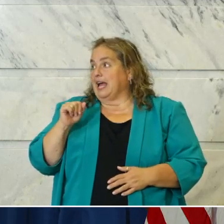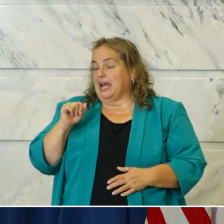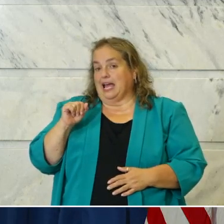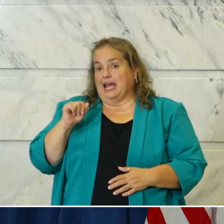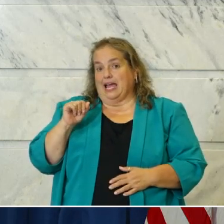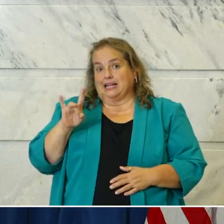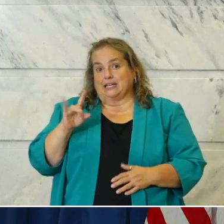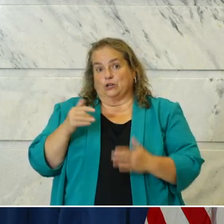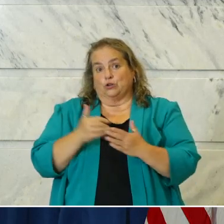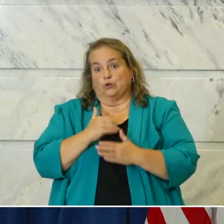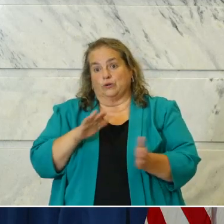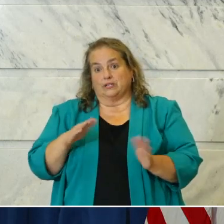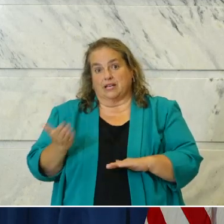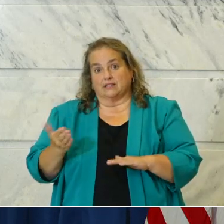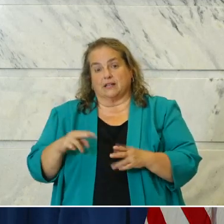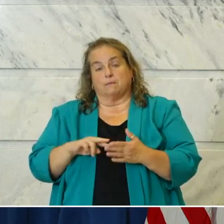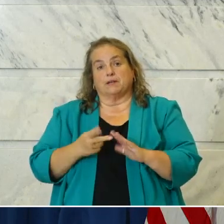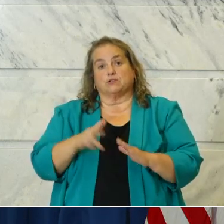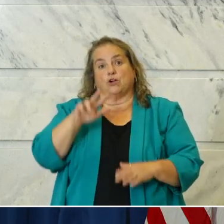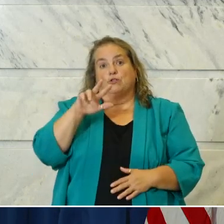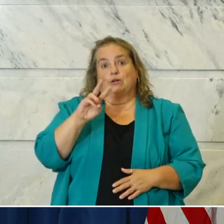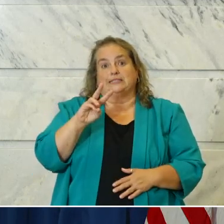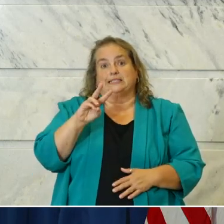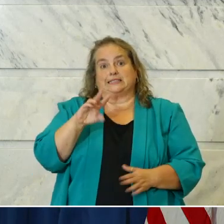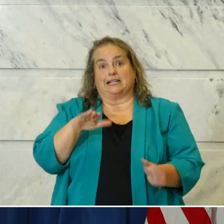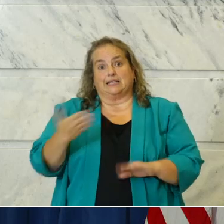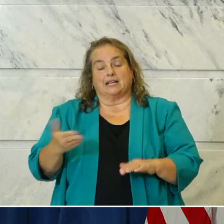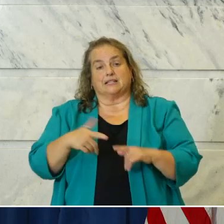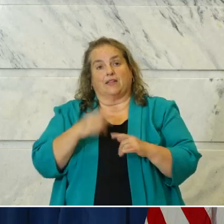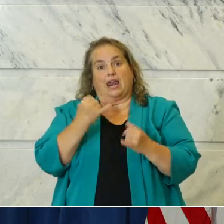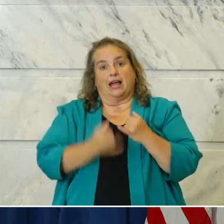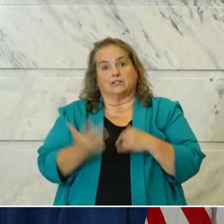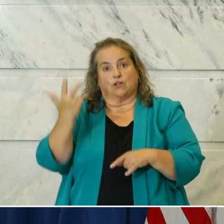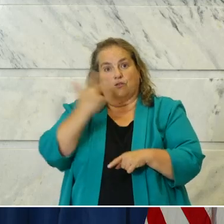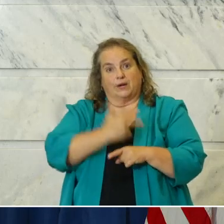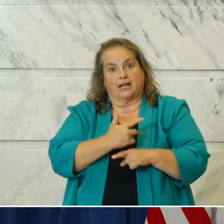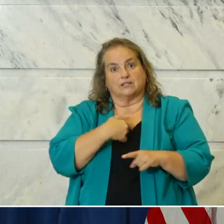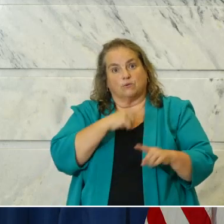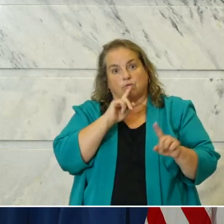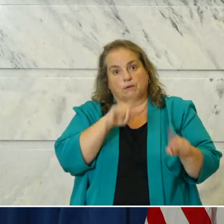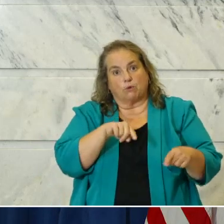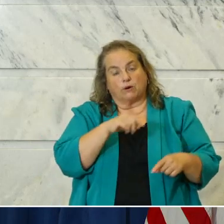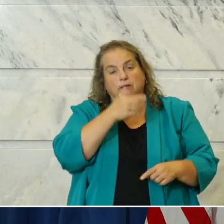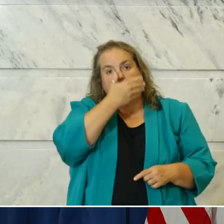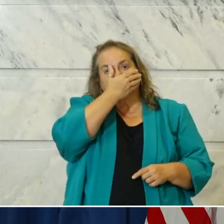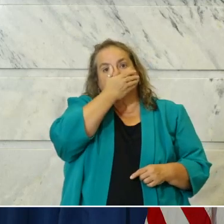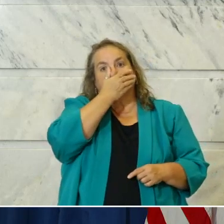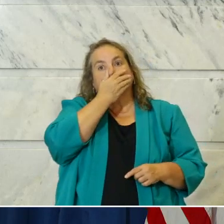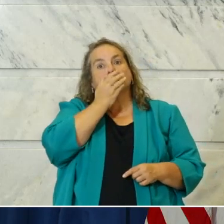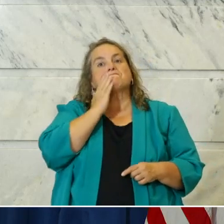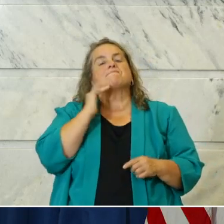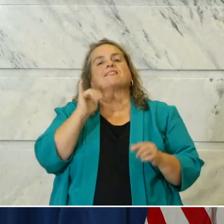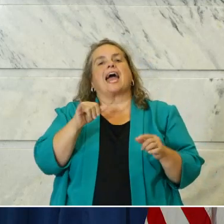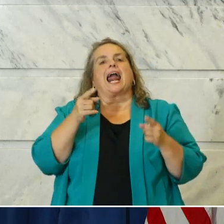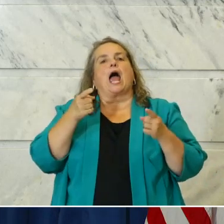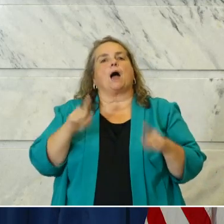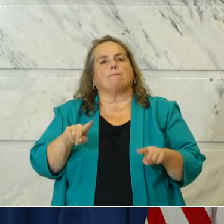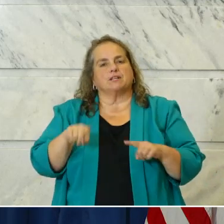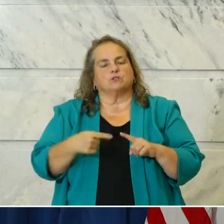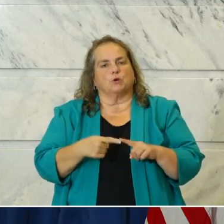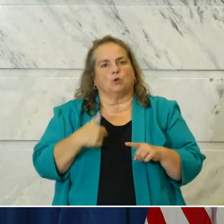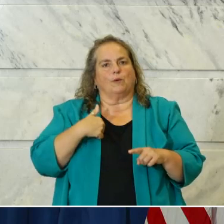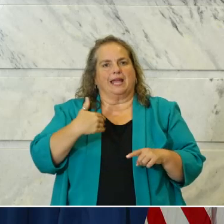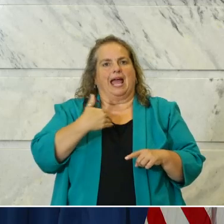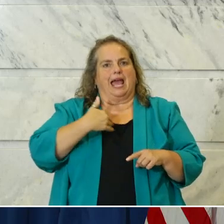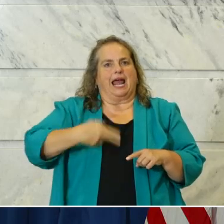means 36 deaths in the last 3 days that we're reporting. That happens when we have the number of cases we